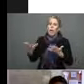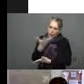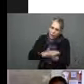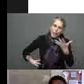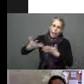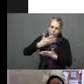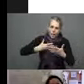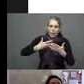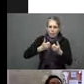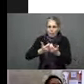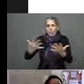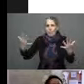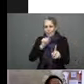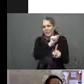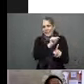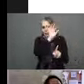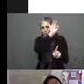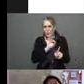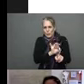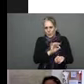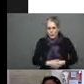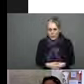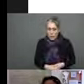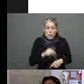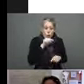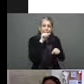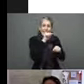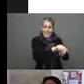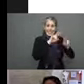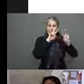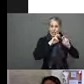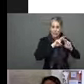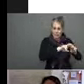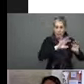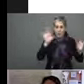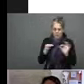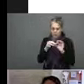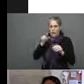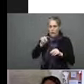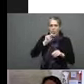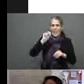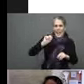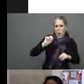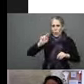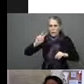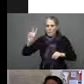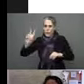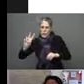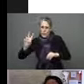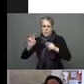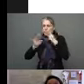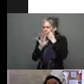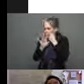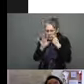actually did do the correlate to this, um, study was actually also the noun verb side. Um, so we did, um,